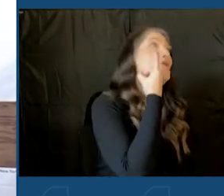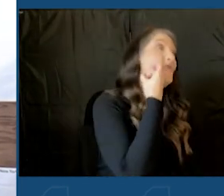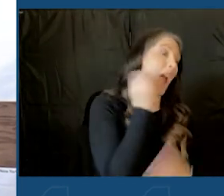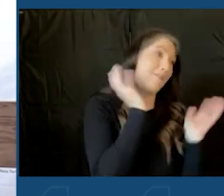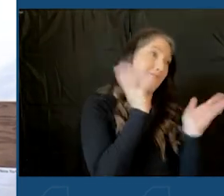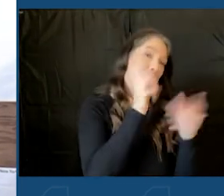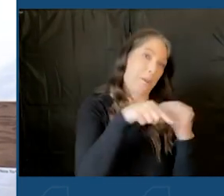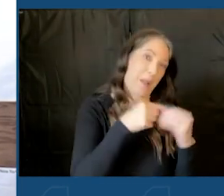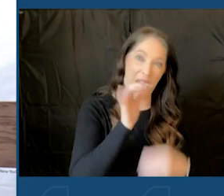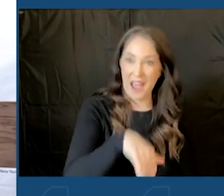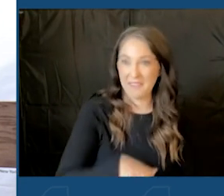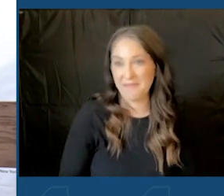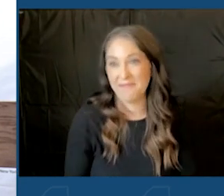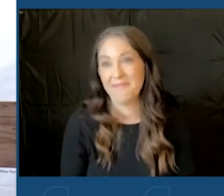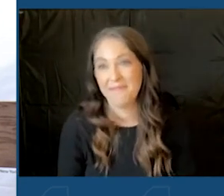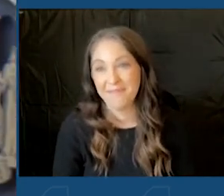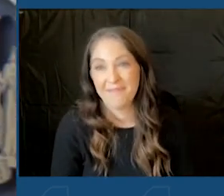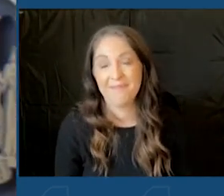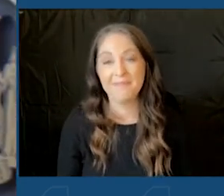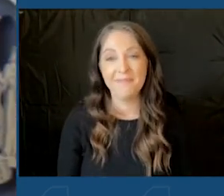that.